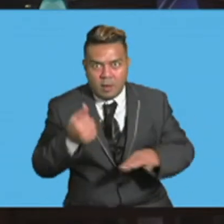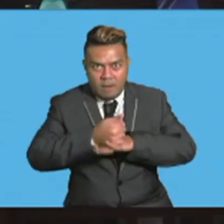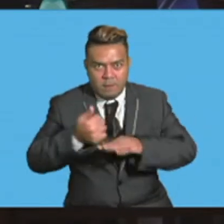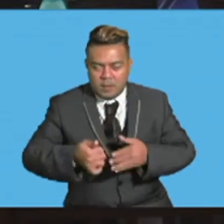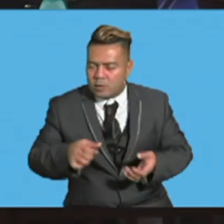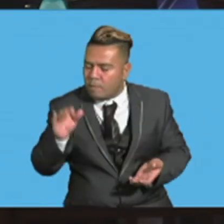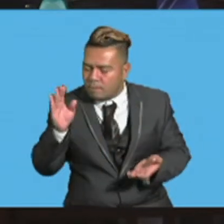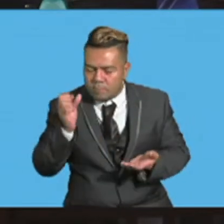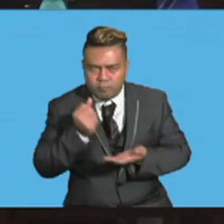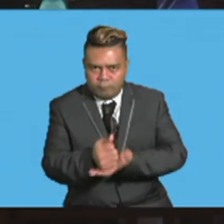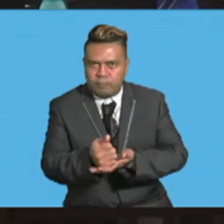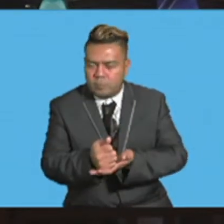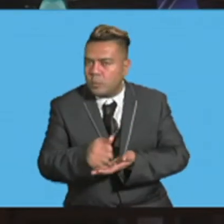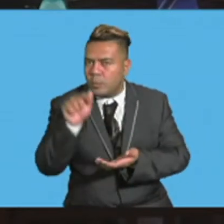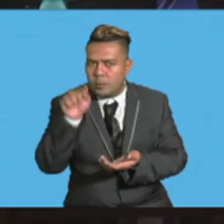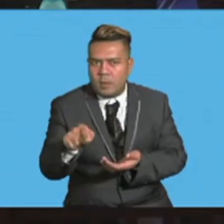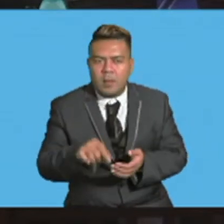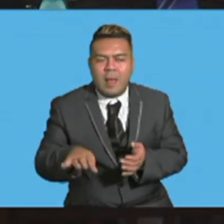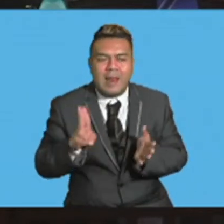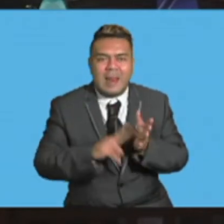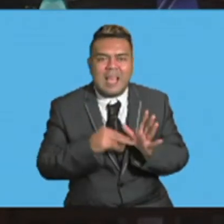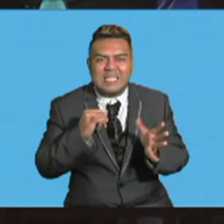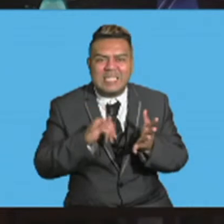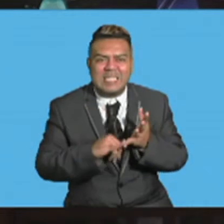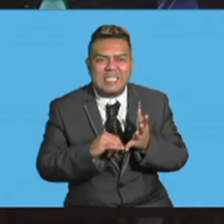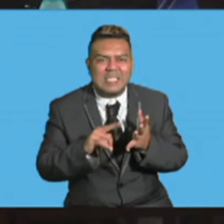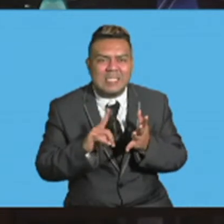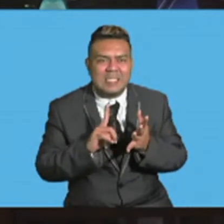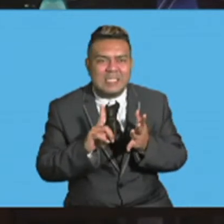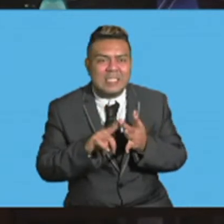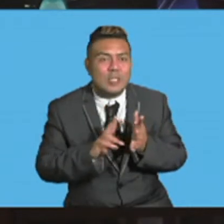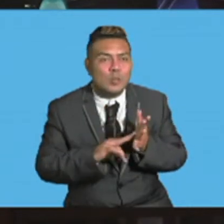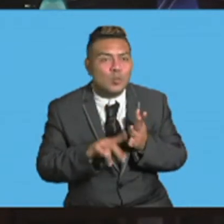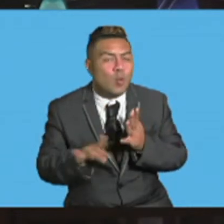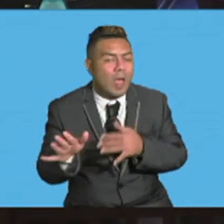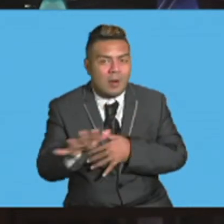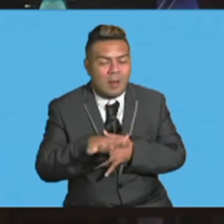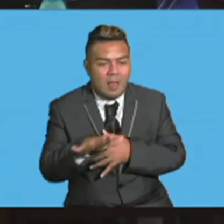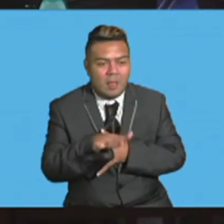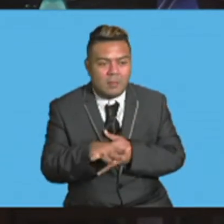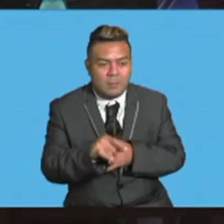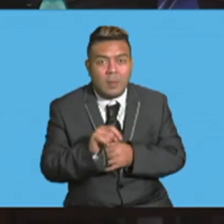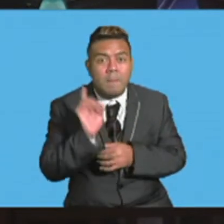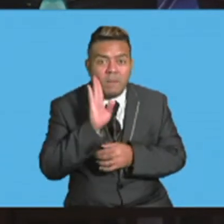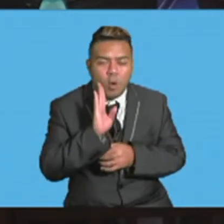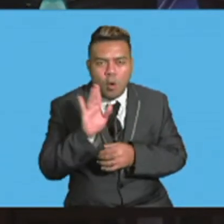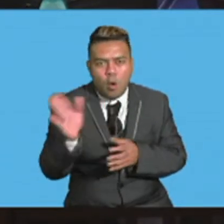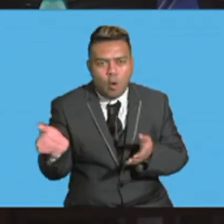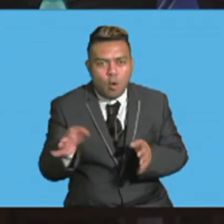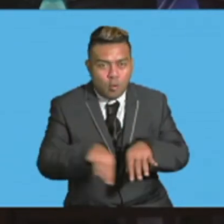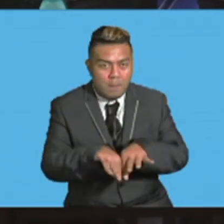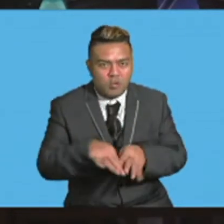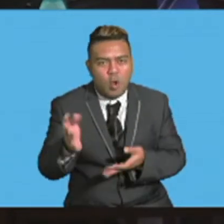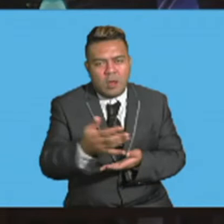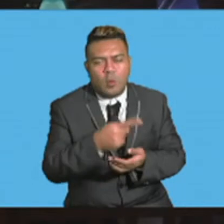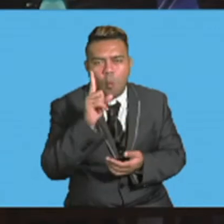to assist the residents in the Nasinu area. Previously, the garbage collection was just once a week. Now that has